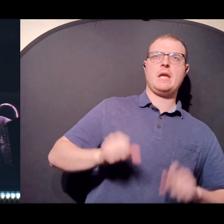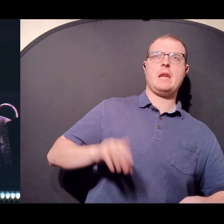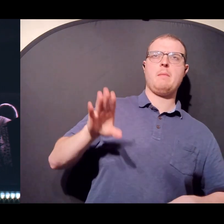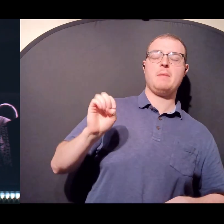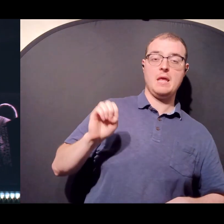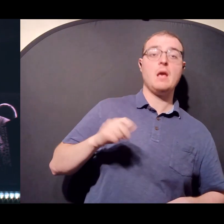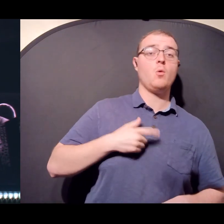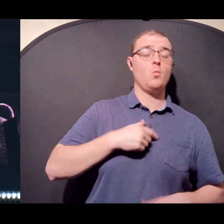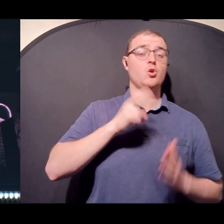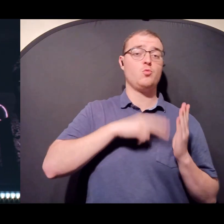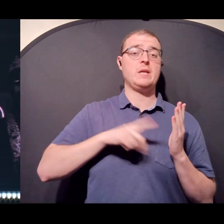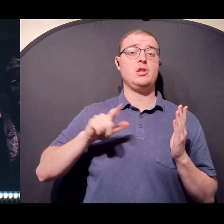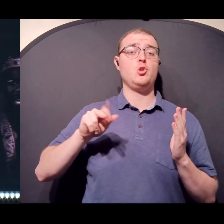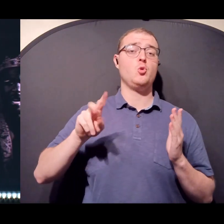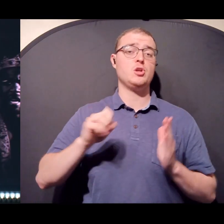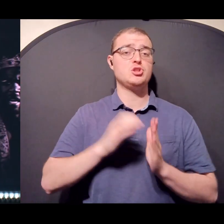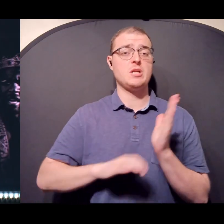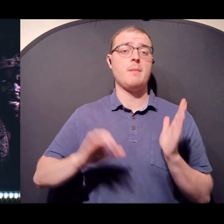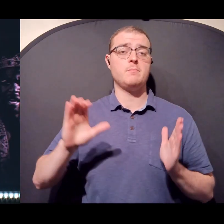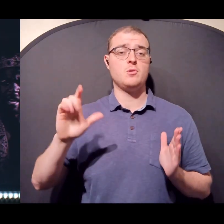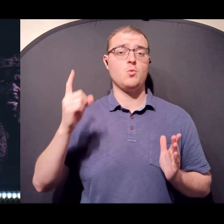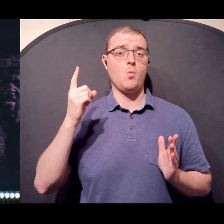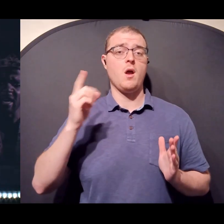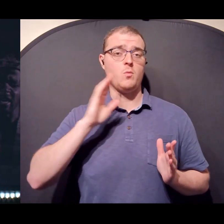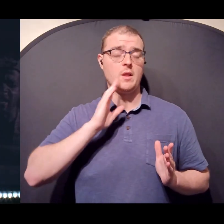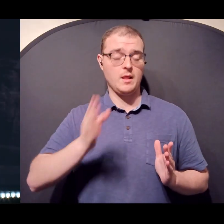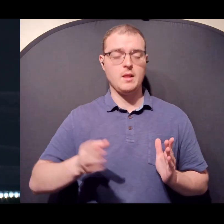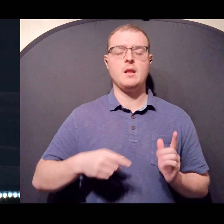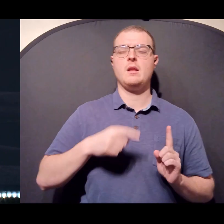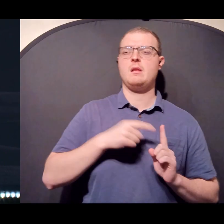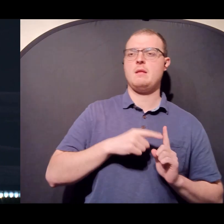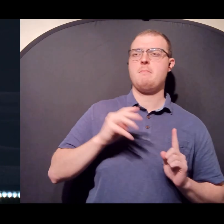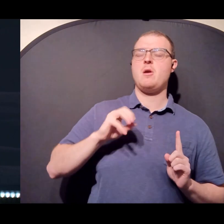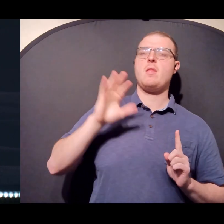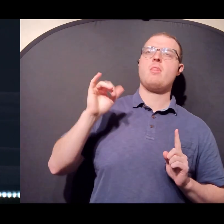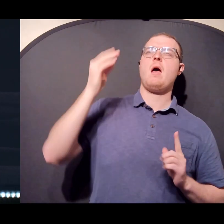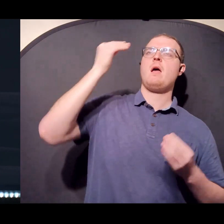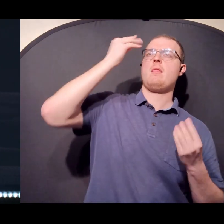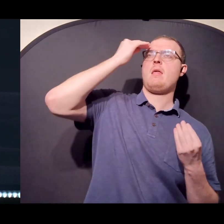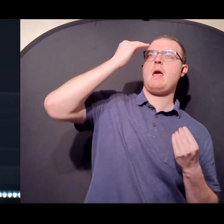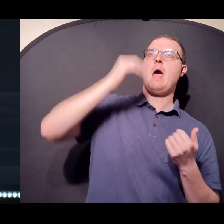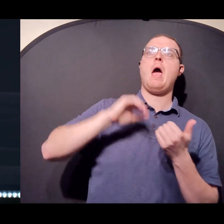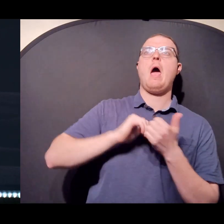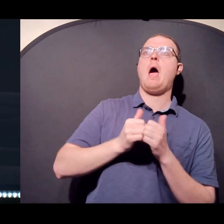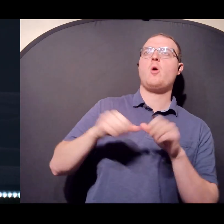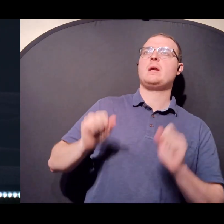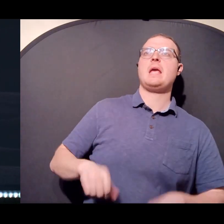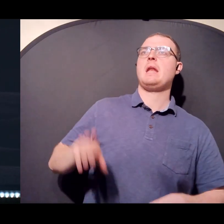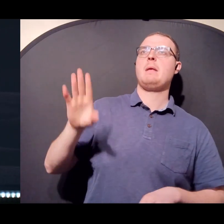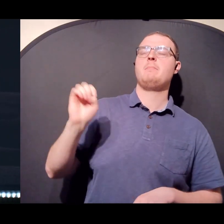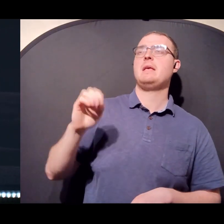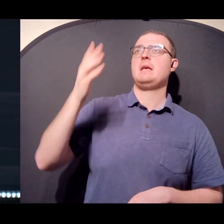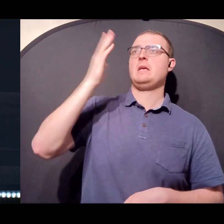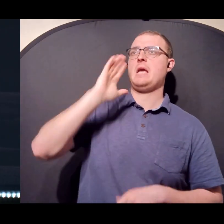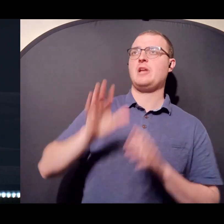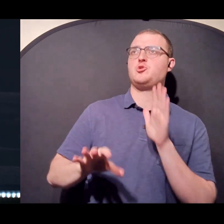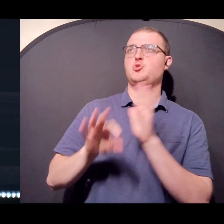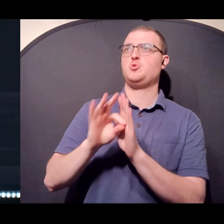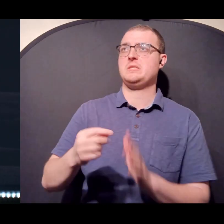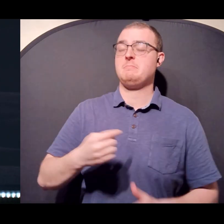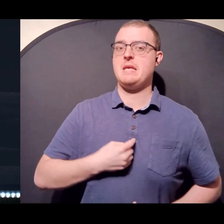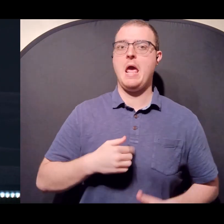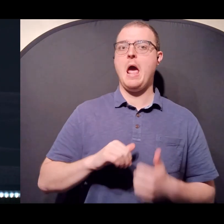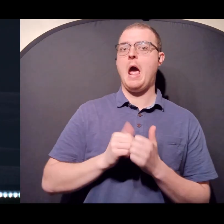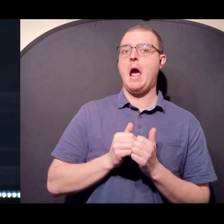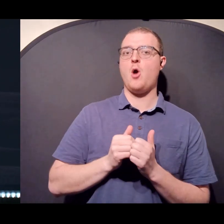question. We're going to read it today in Luke chapter 1. And she asked, how can it be that God would choose me? How can it be?